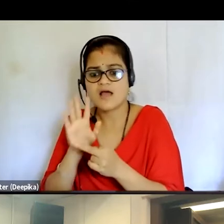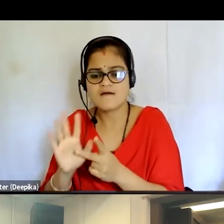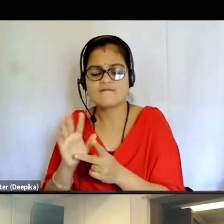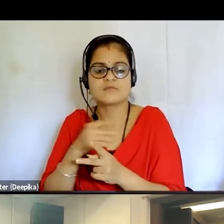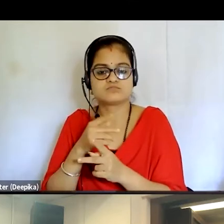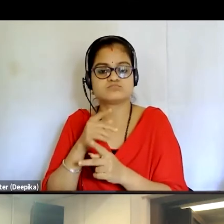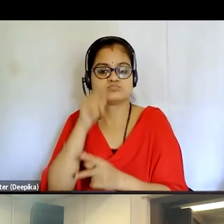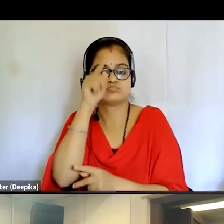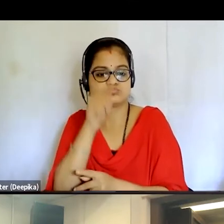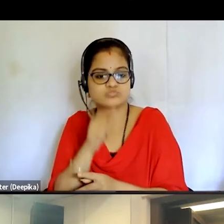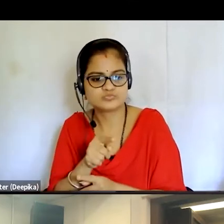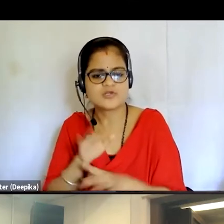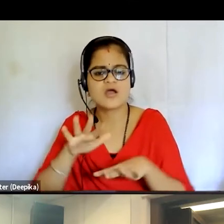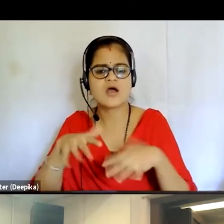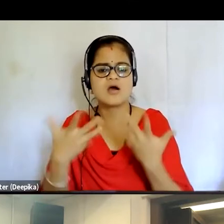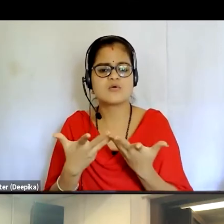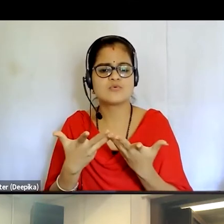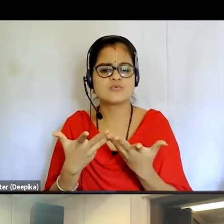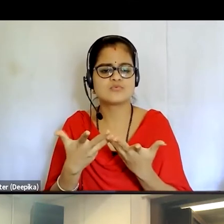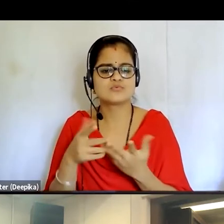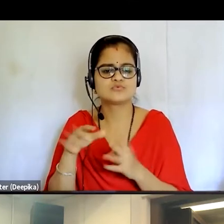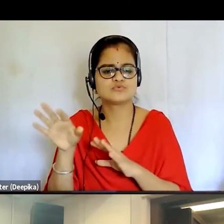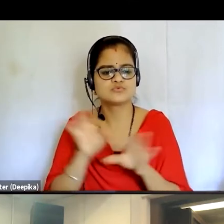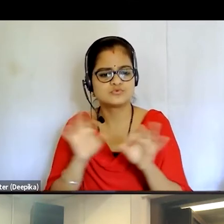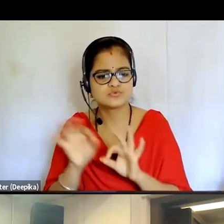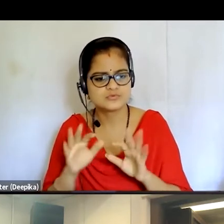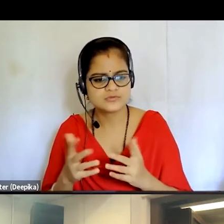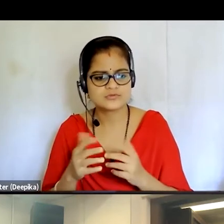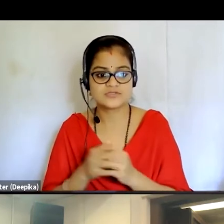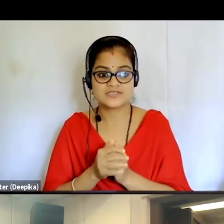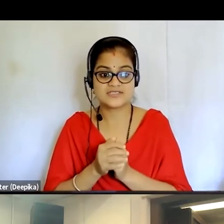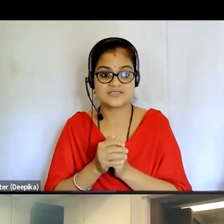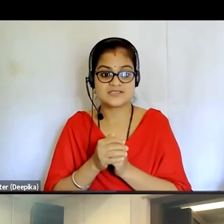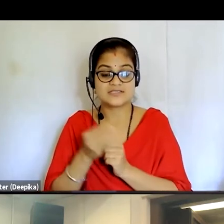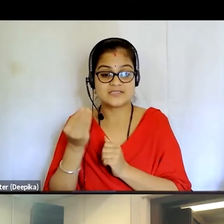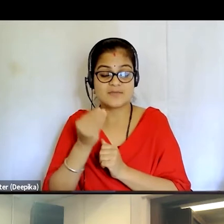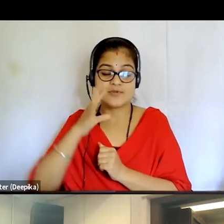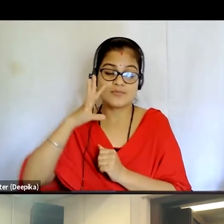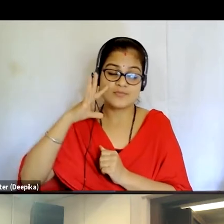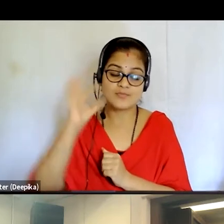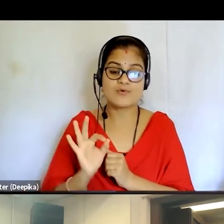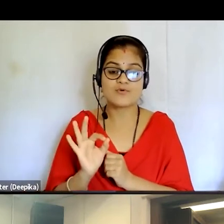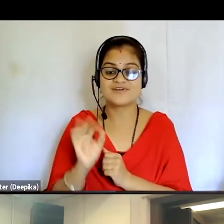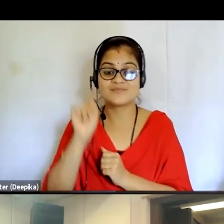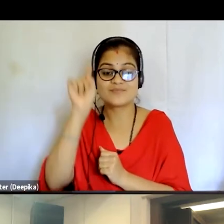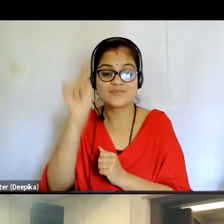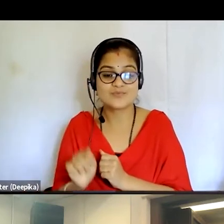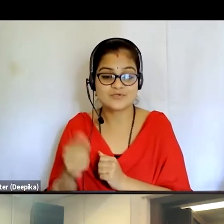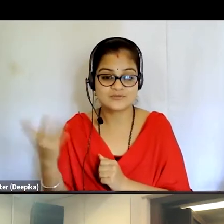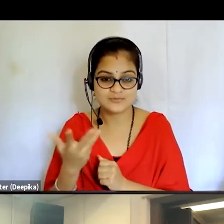you filter it down to some of the key, most important things?